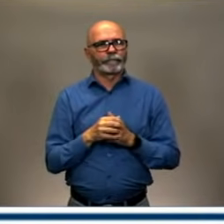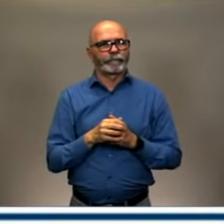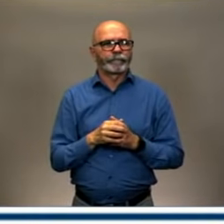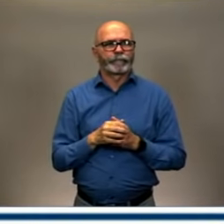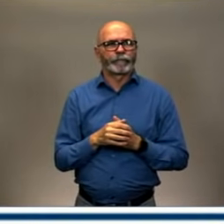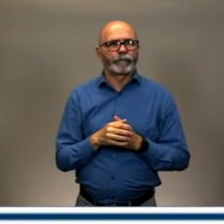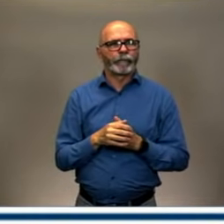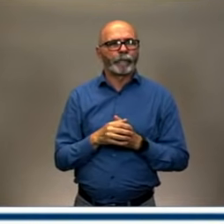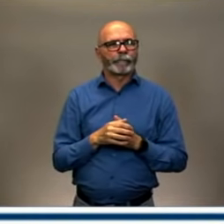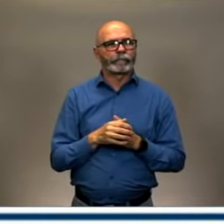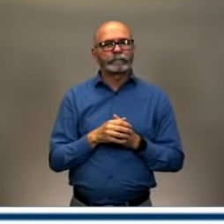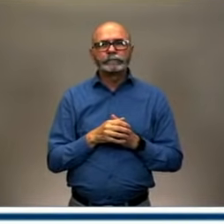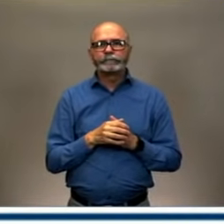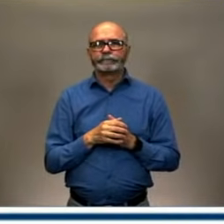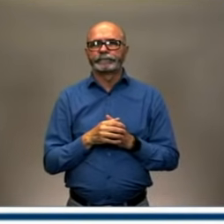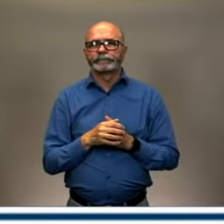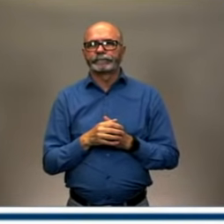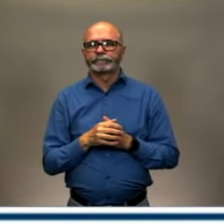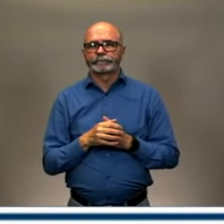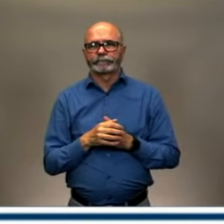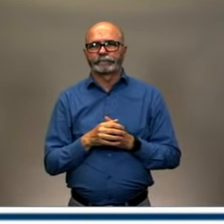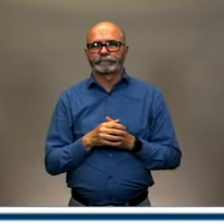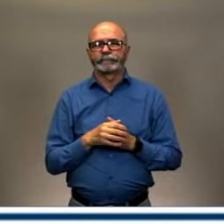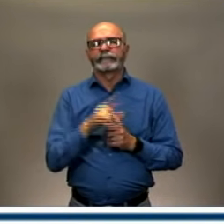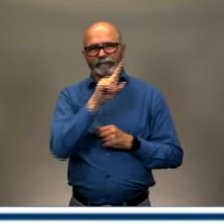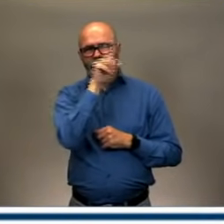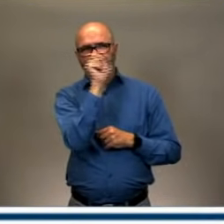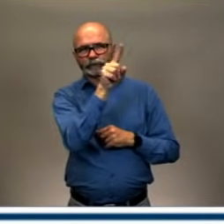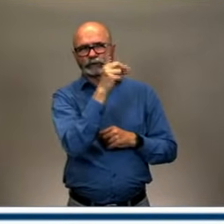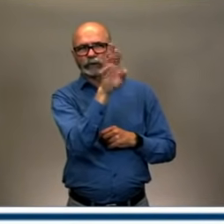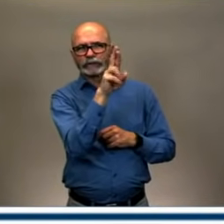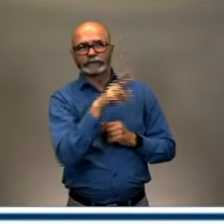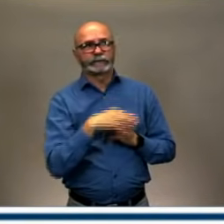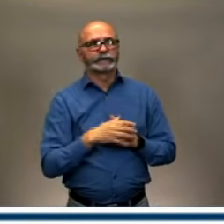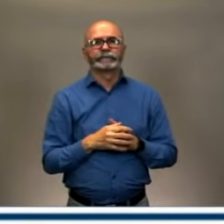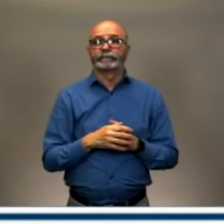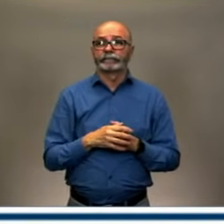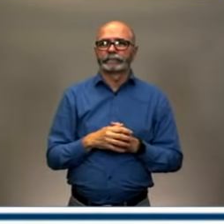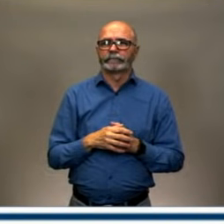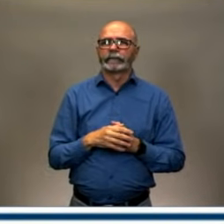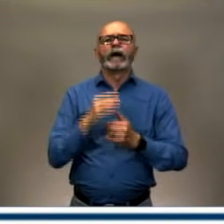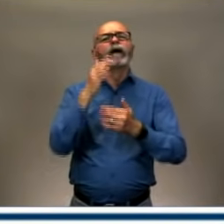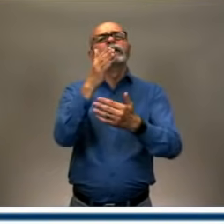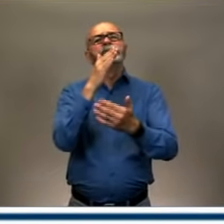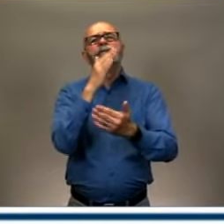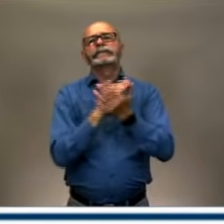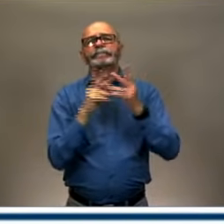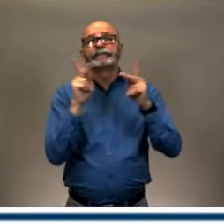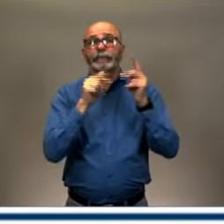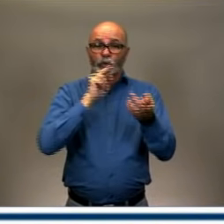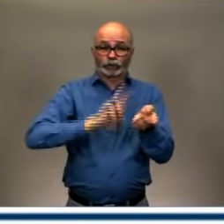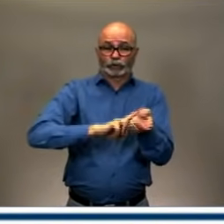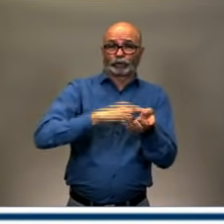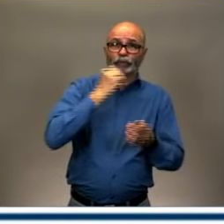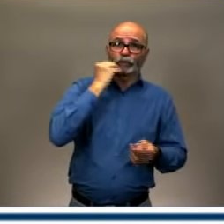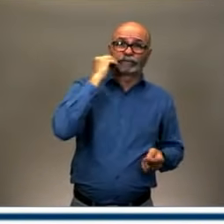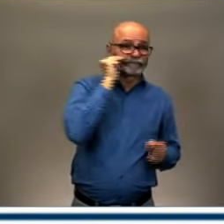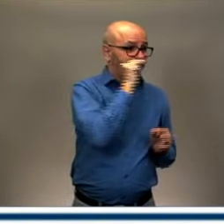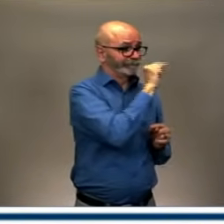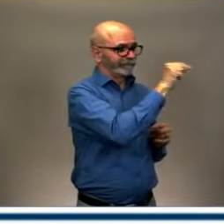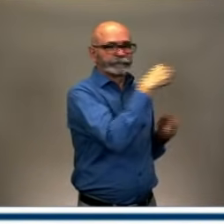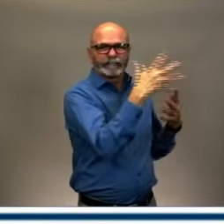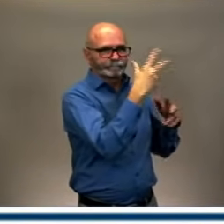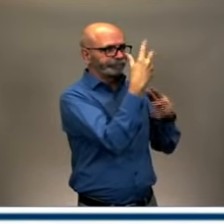Thank you. Dr. Strang, I understand that some designated support people in nursing homes have been vaccinated in phase 0 alongside COVID healthcare